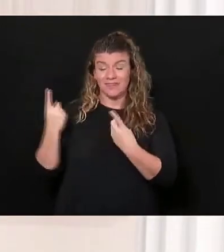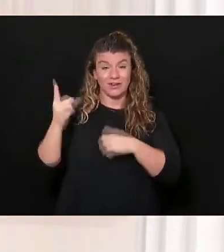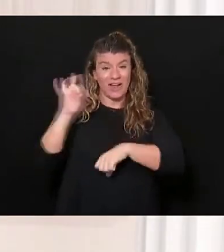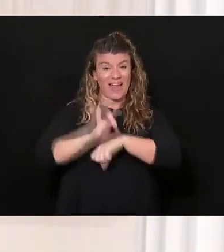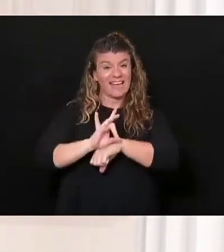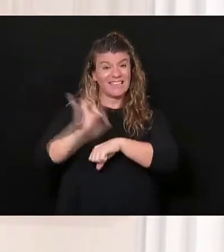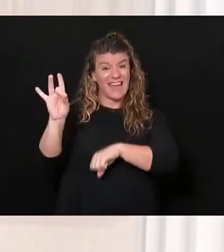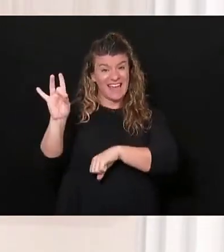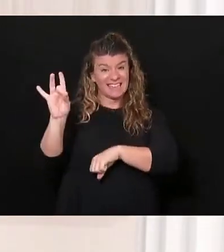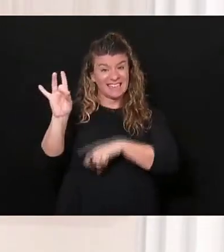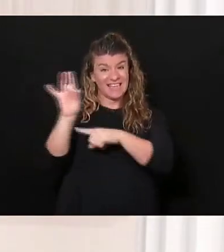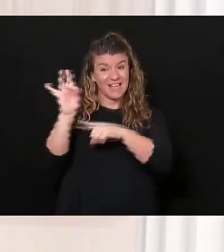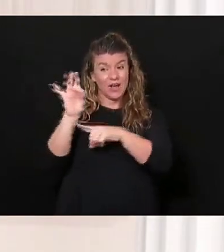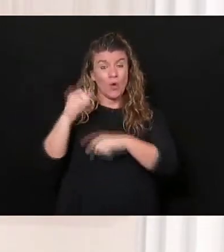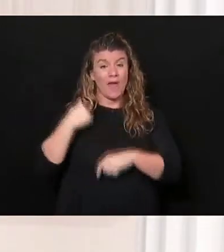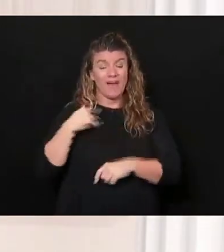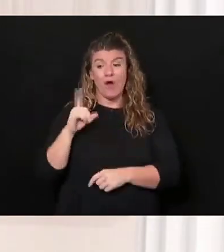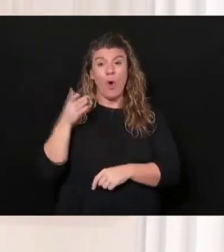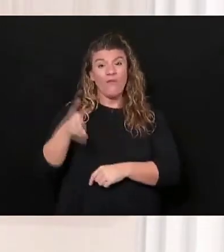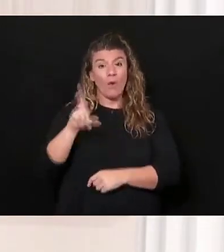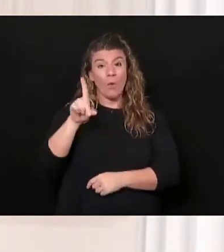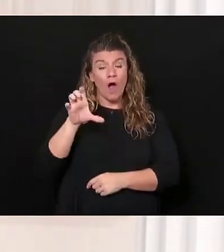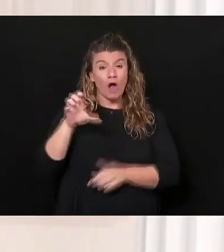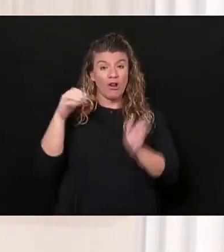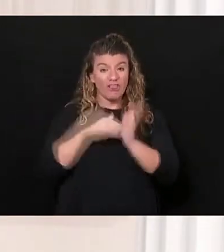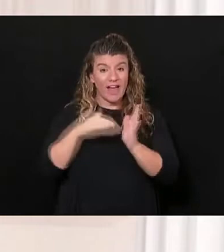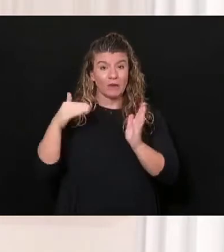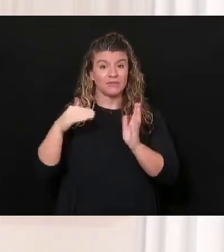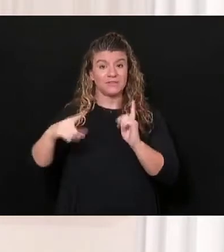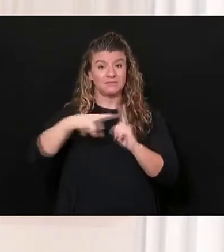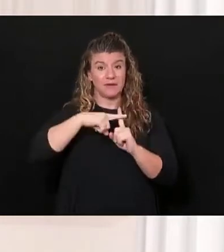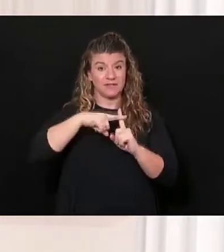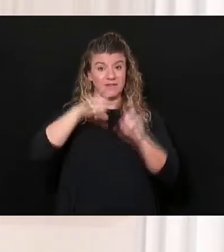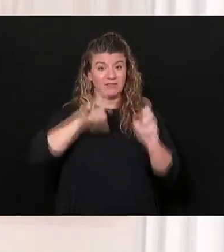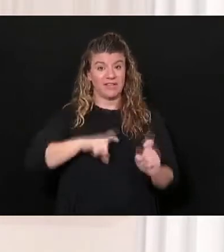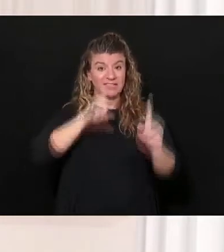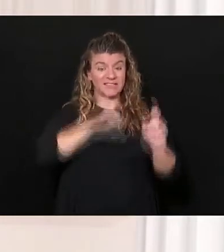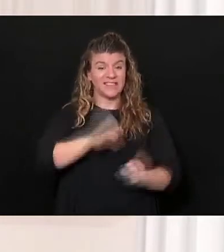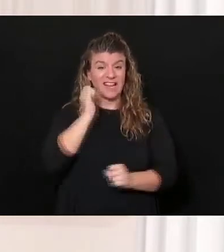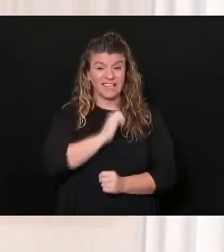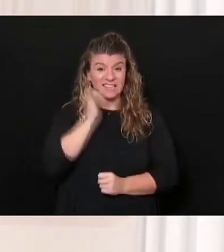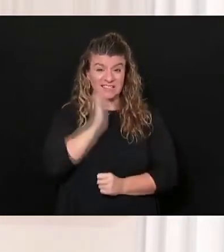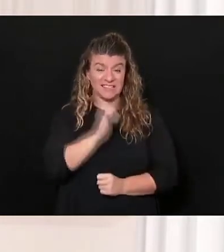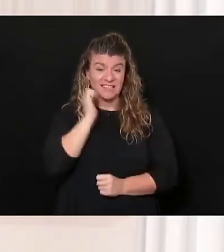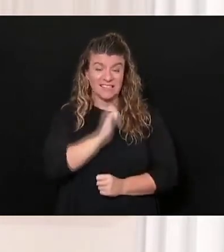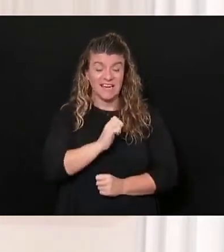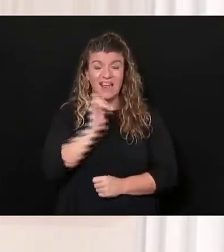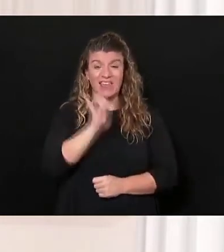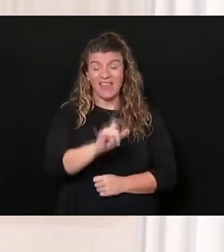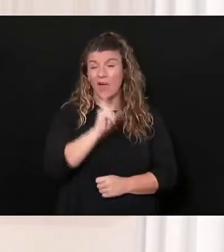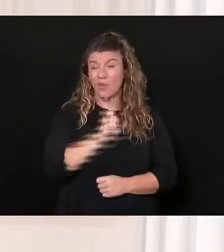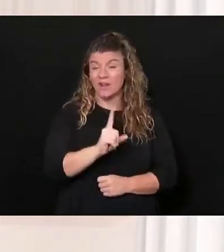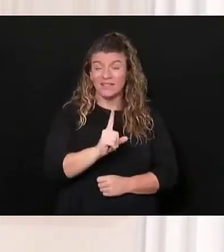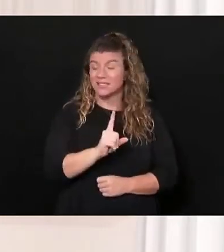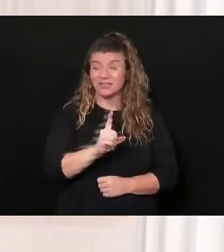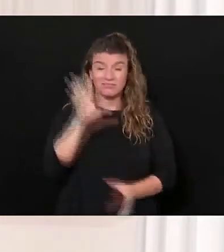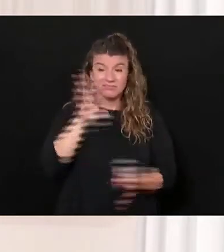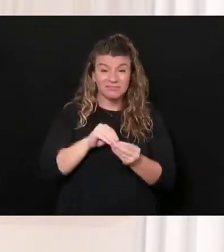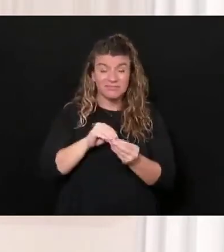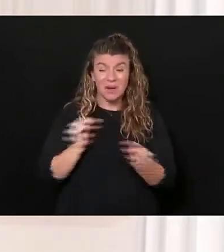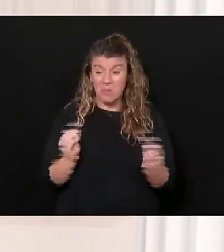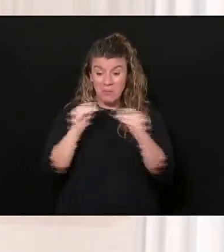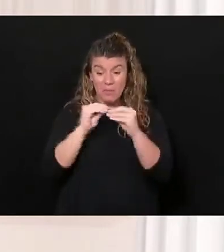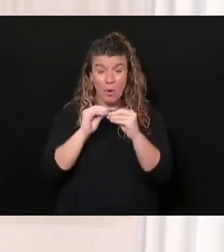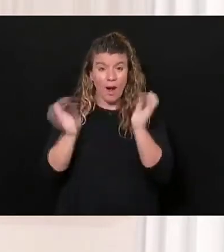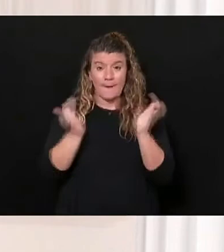over 100,000 people test positive on a daily basis, which is more than any single day